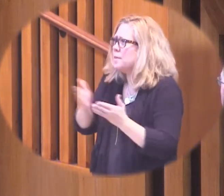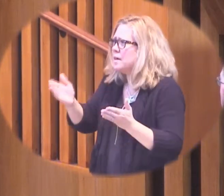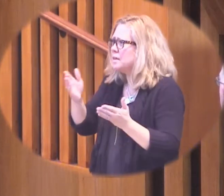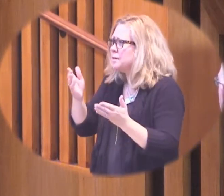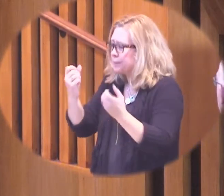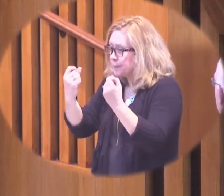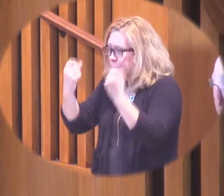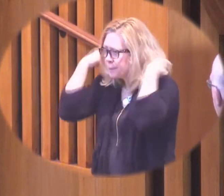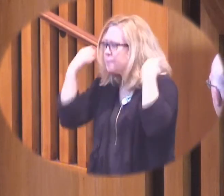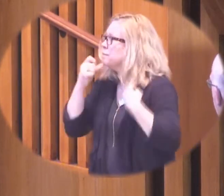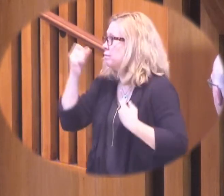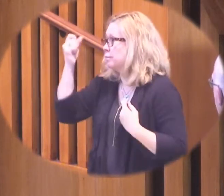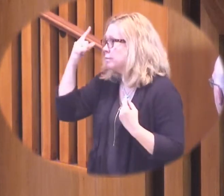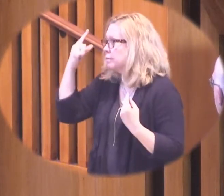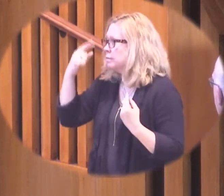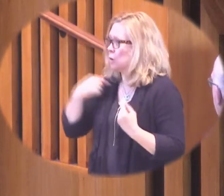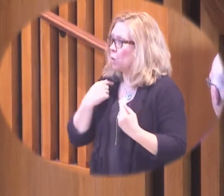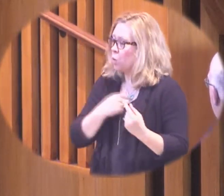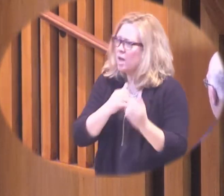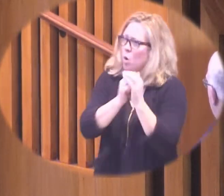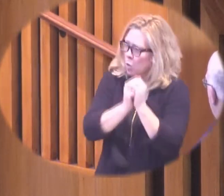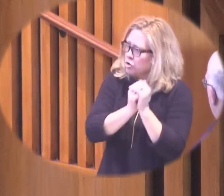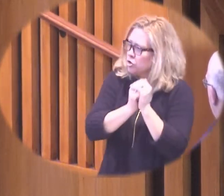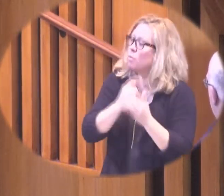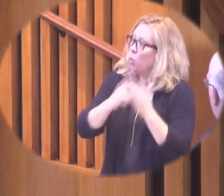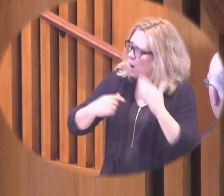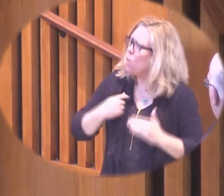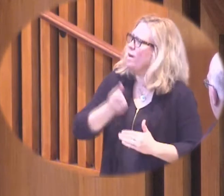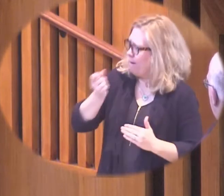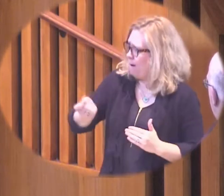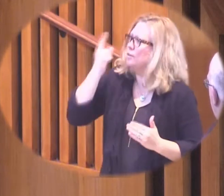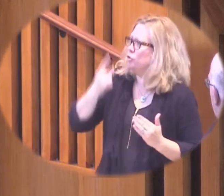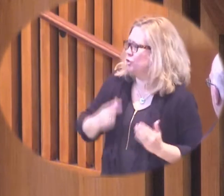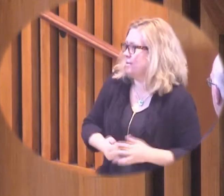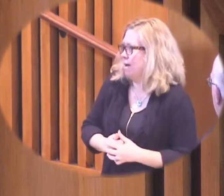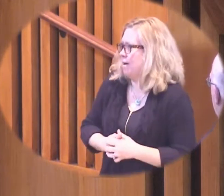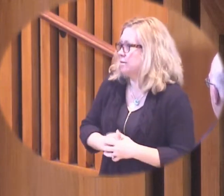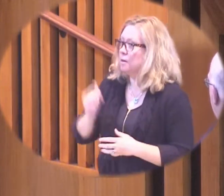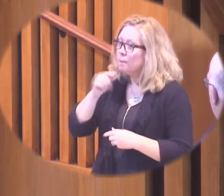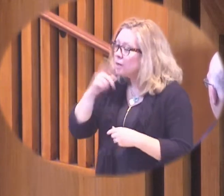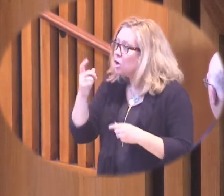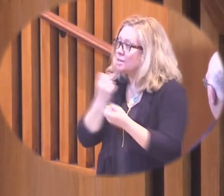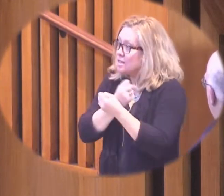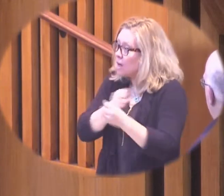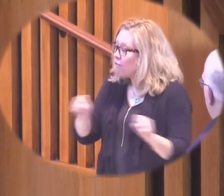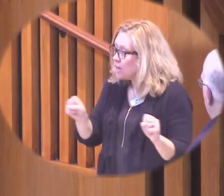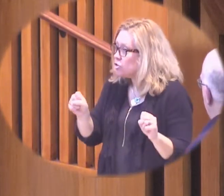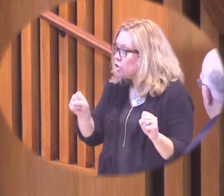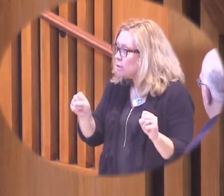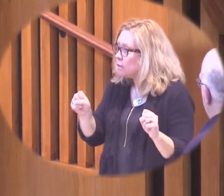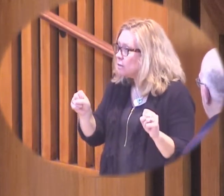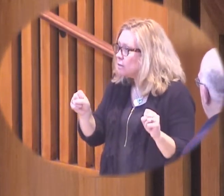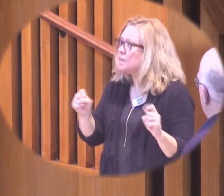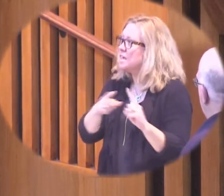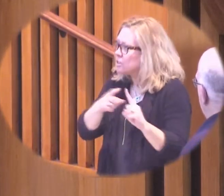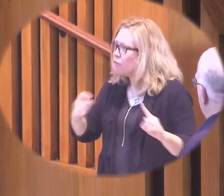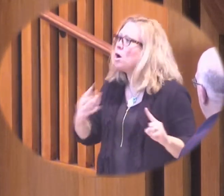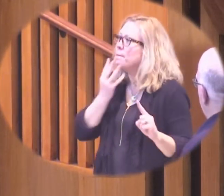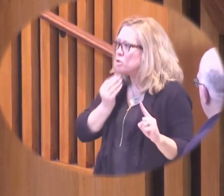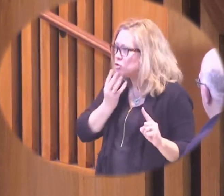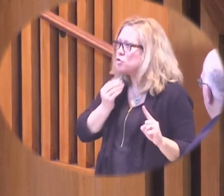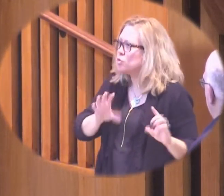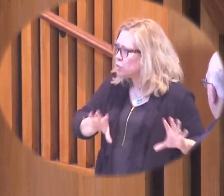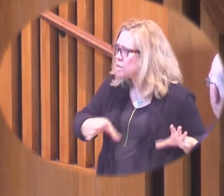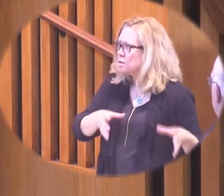understand, we worship what we understand, because salvation is from the